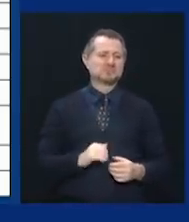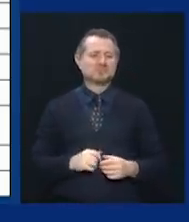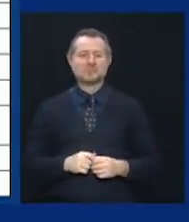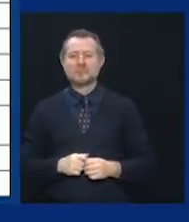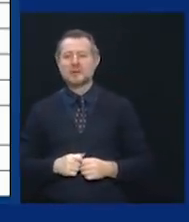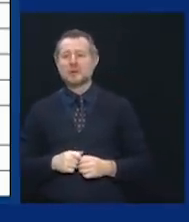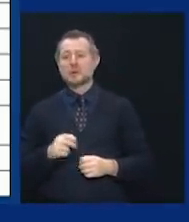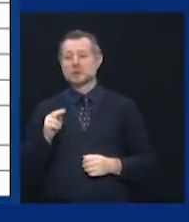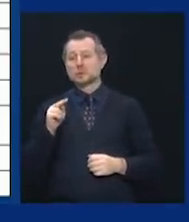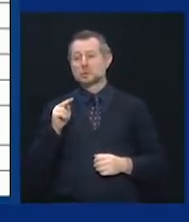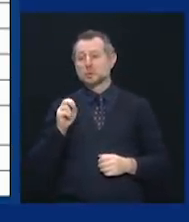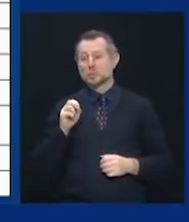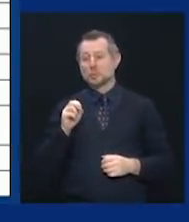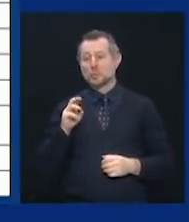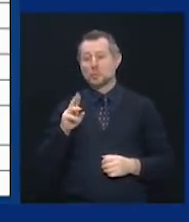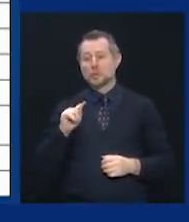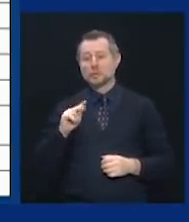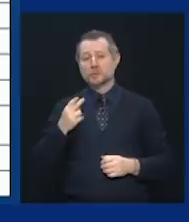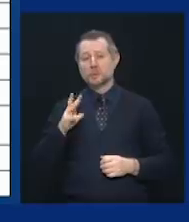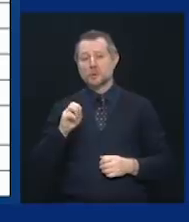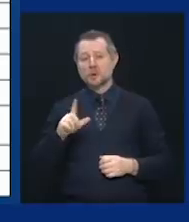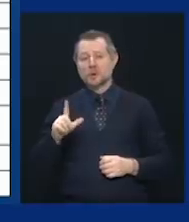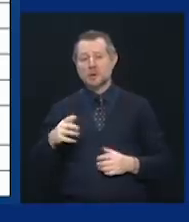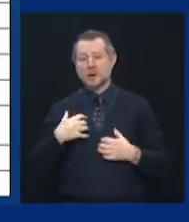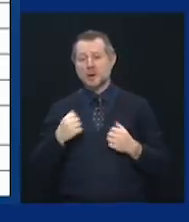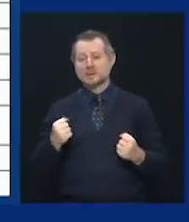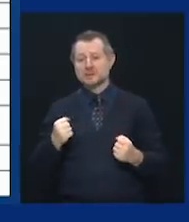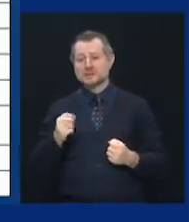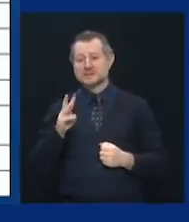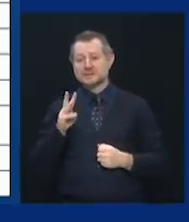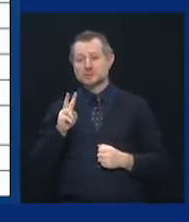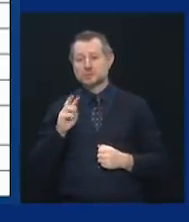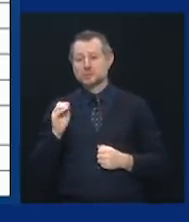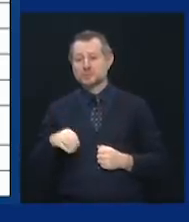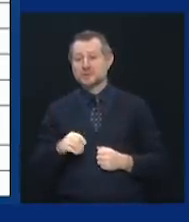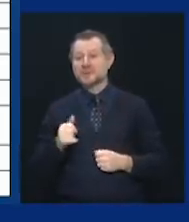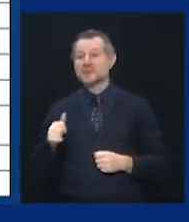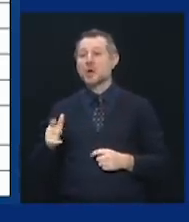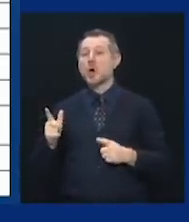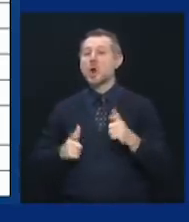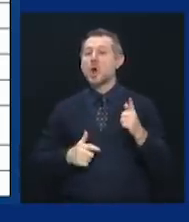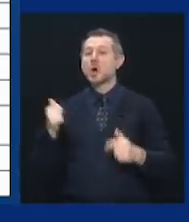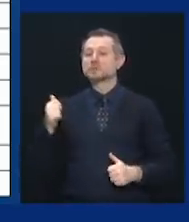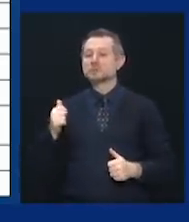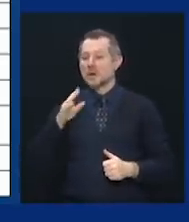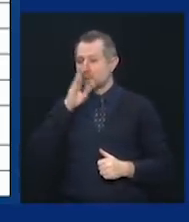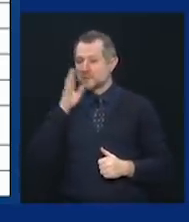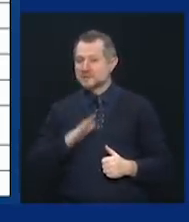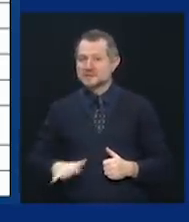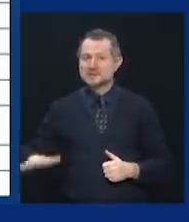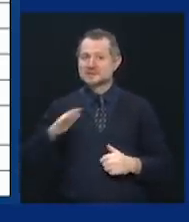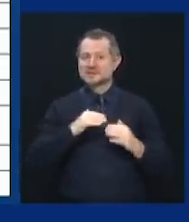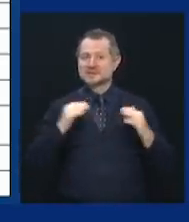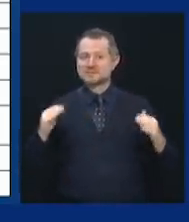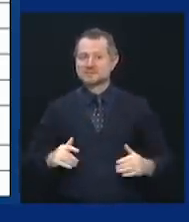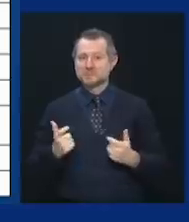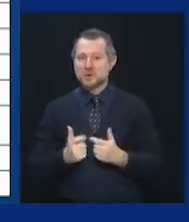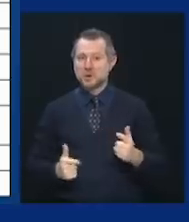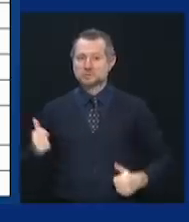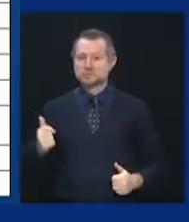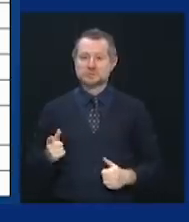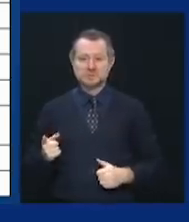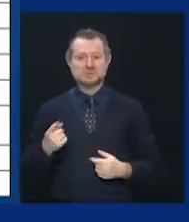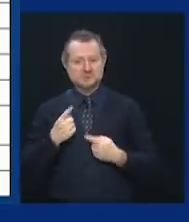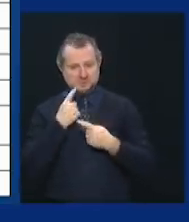Northwell Health, 62%. Northwell is the largest hospital system in the state. So it's